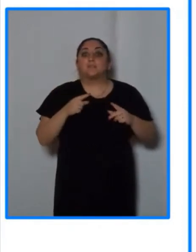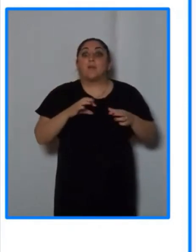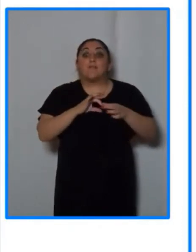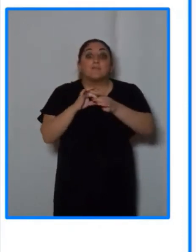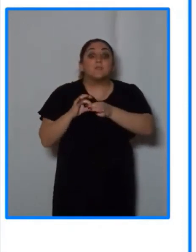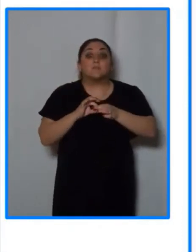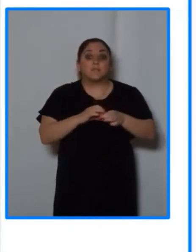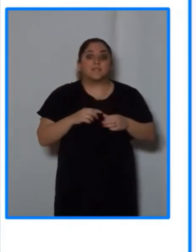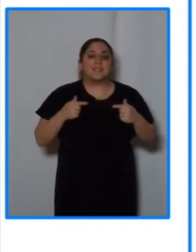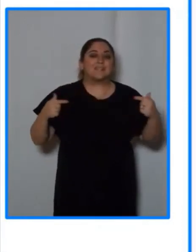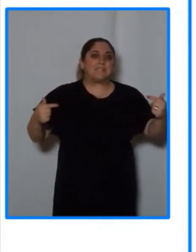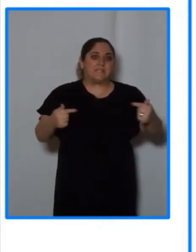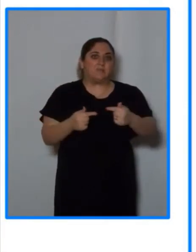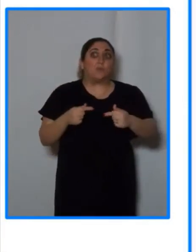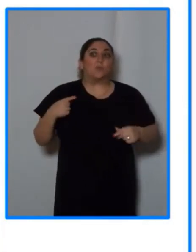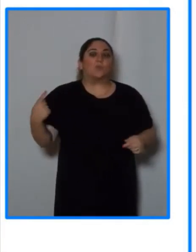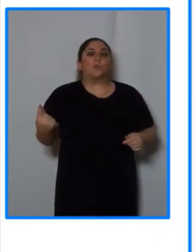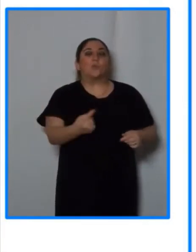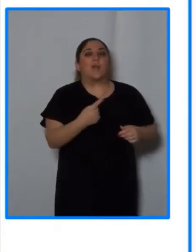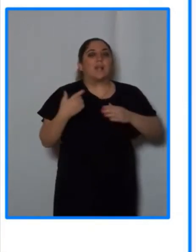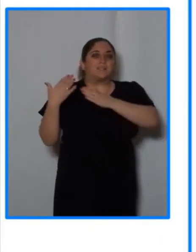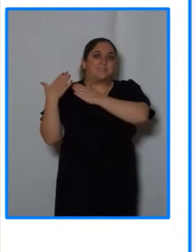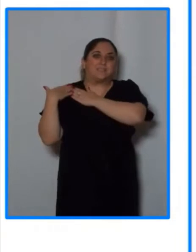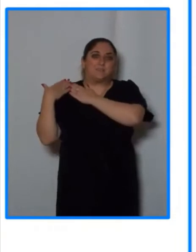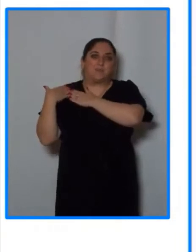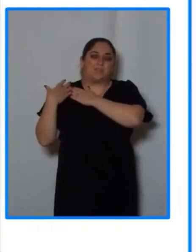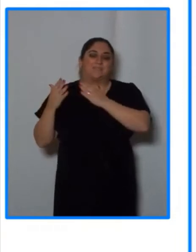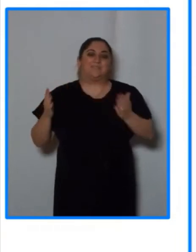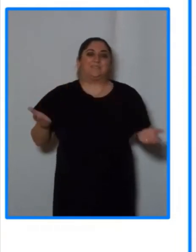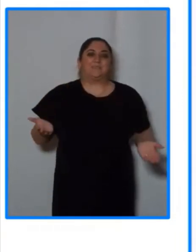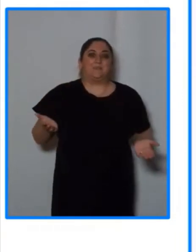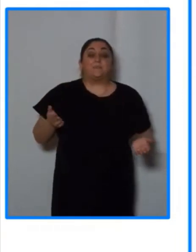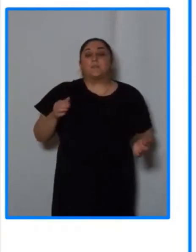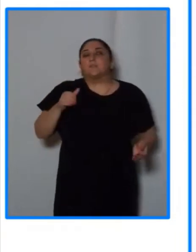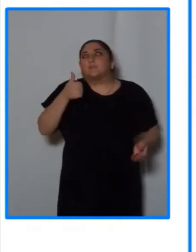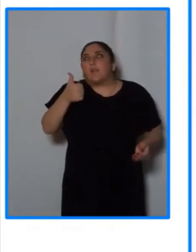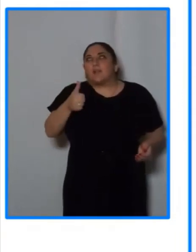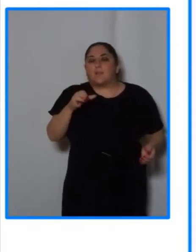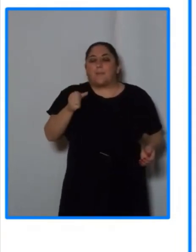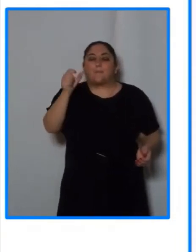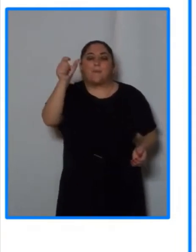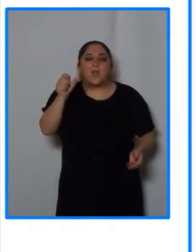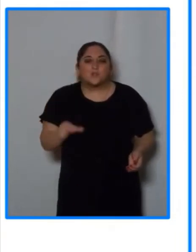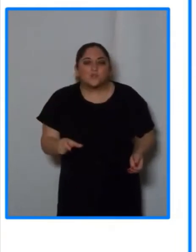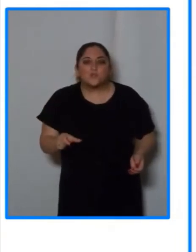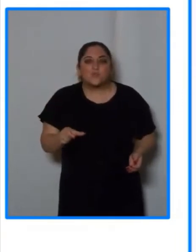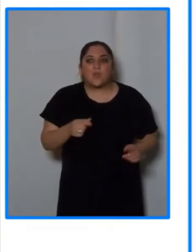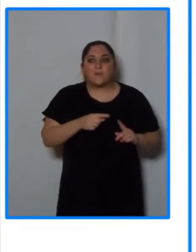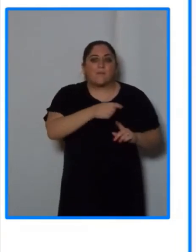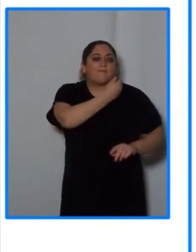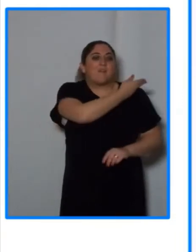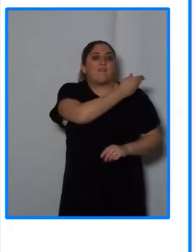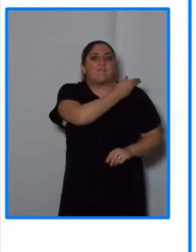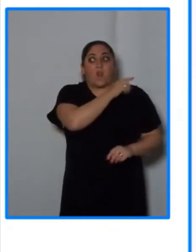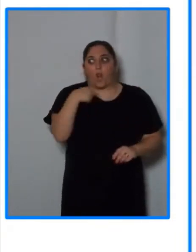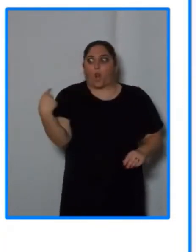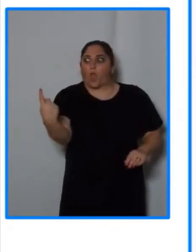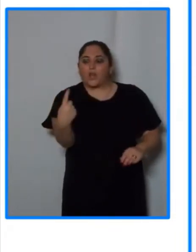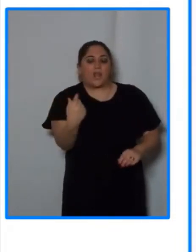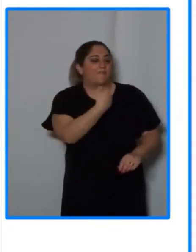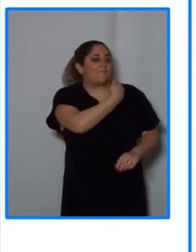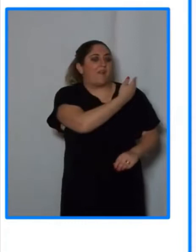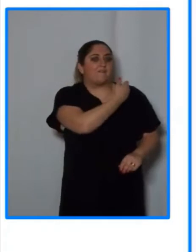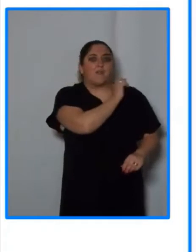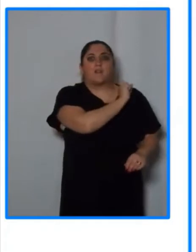description. It really helps when there is someone to rely on to drive change and, enhance the